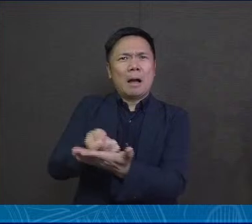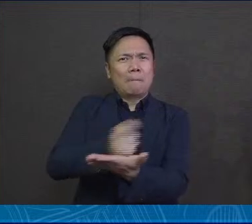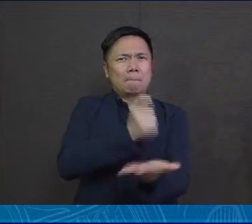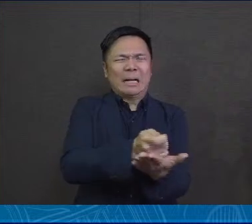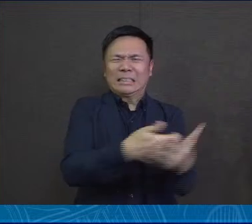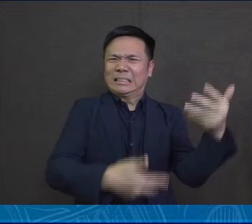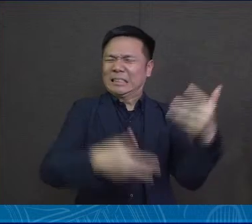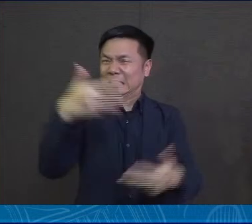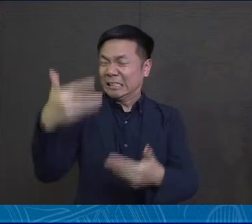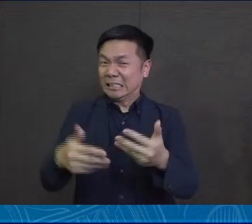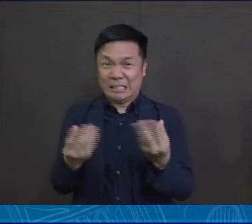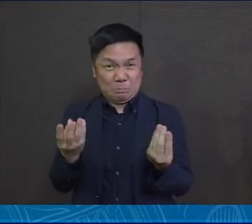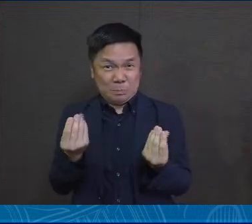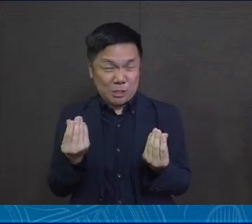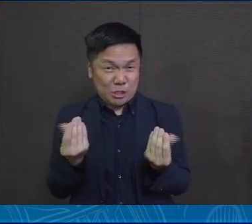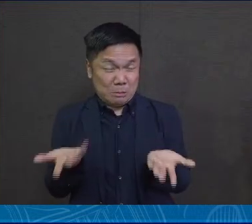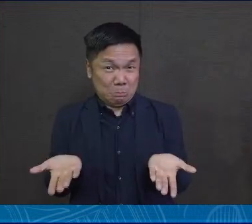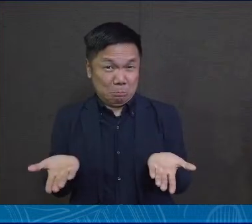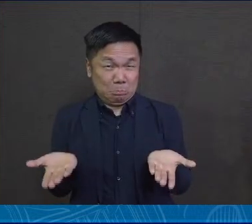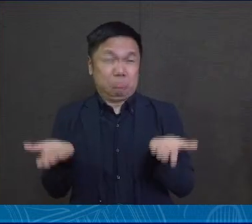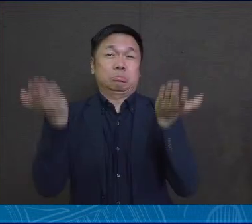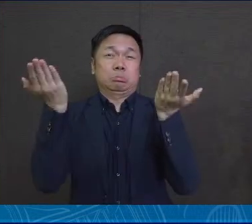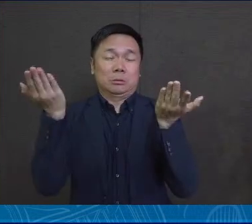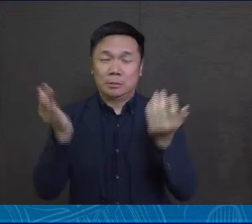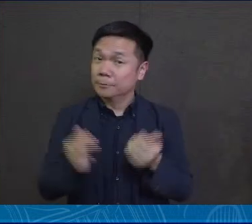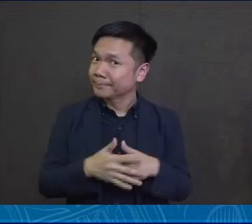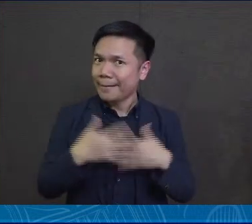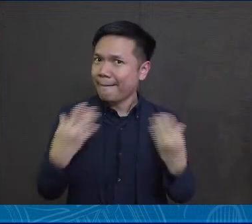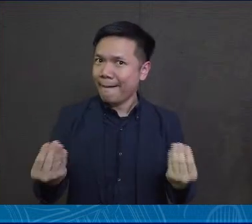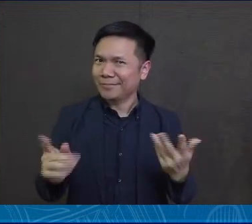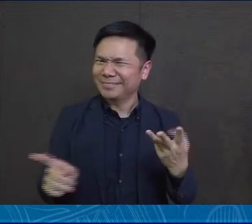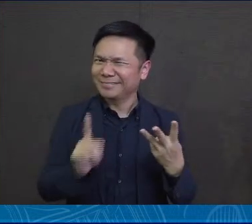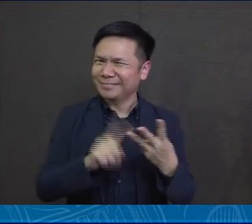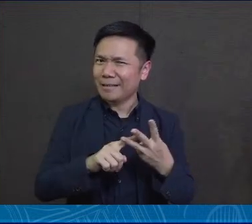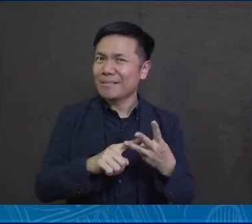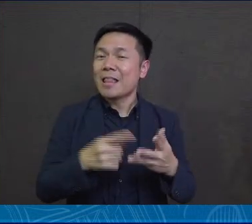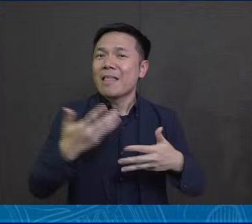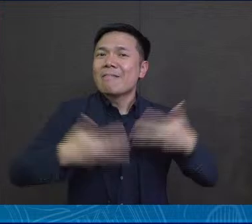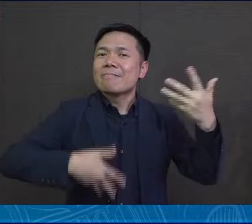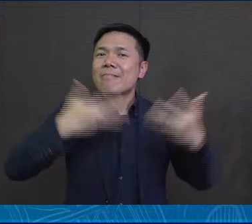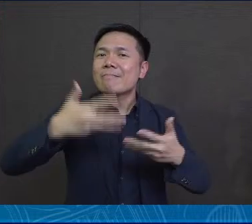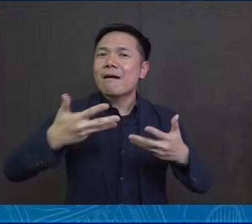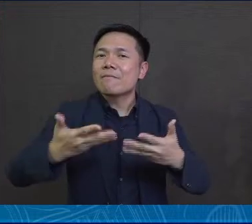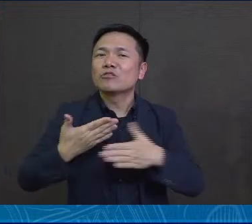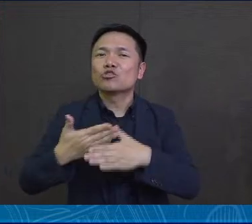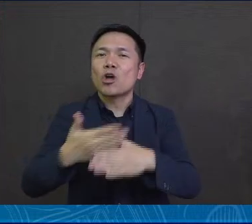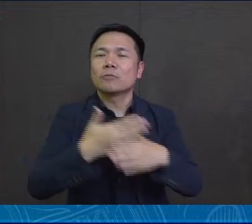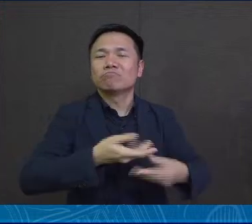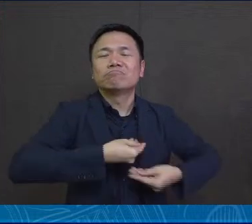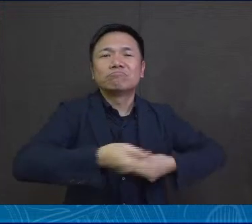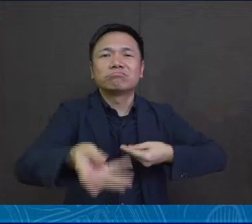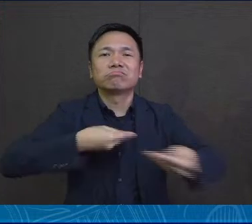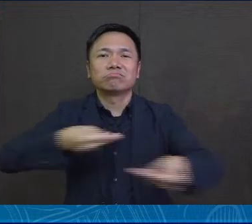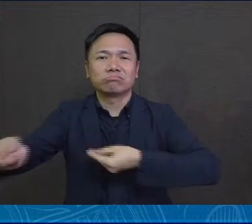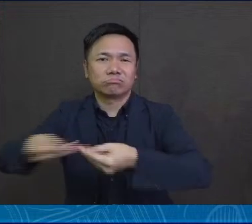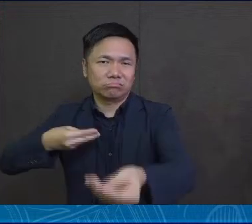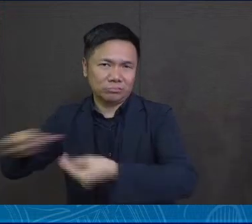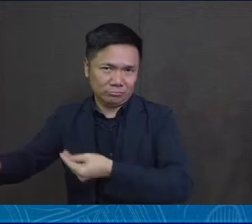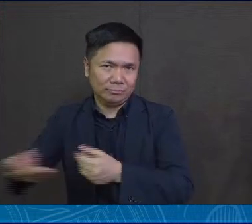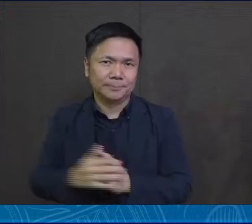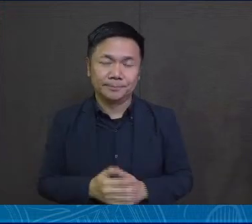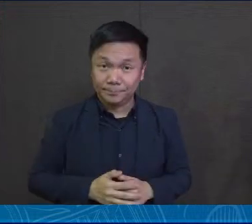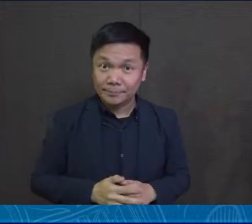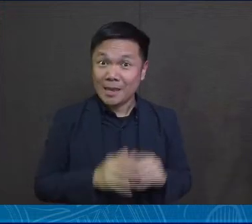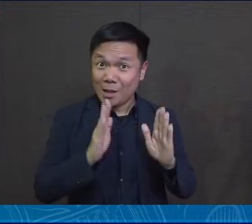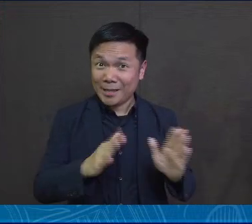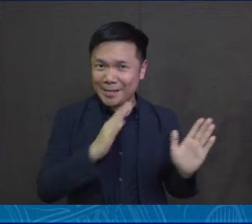coordination, and data sharing. Those are critical issues that's worth noting. Let me now turn